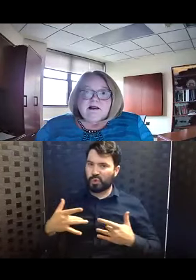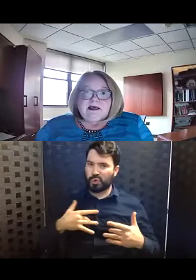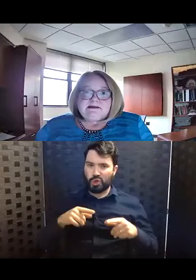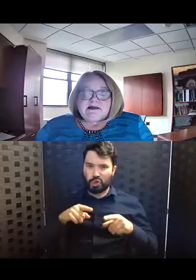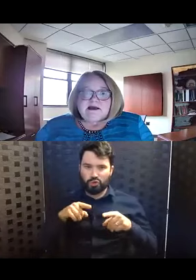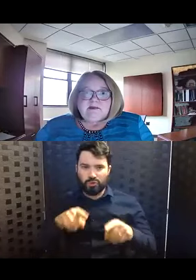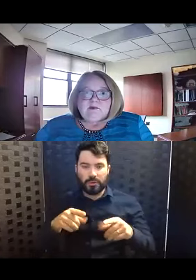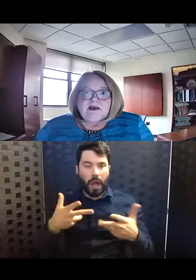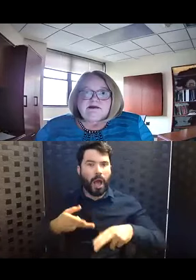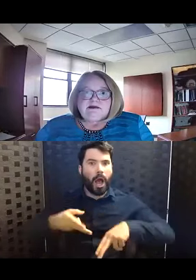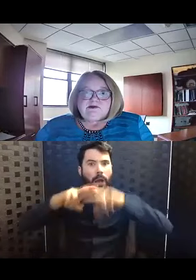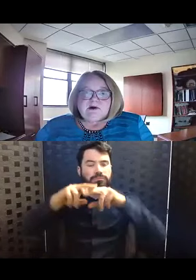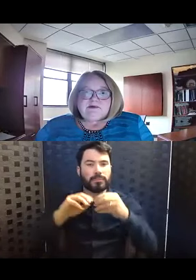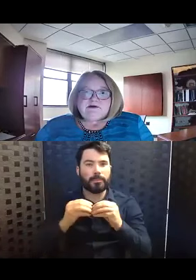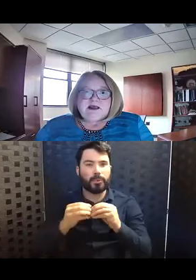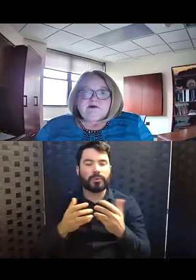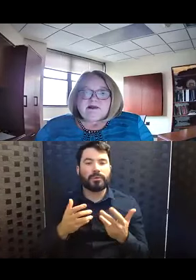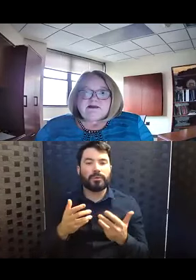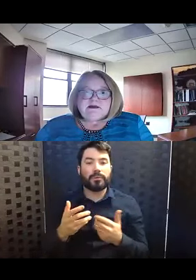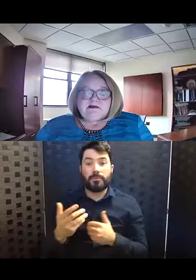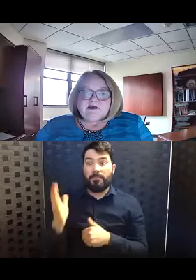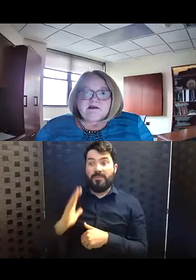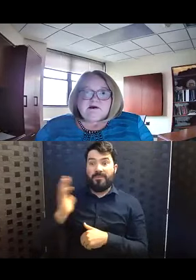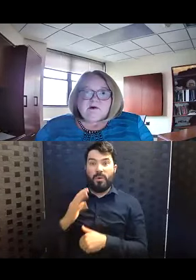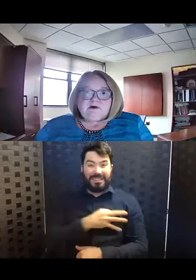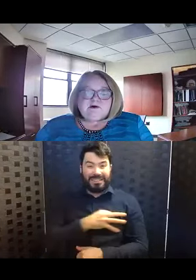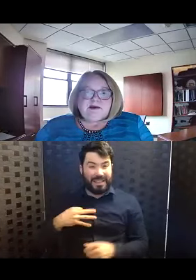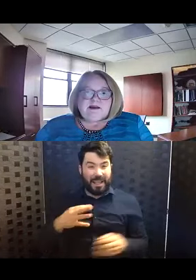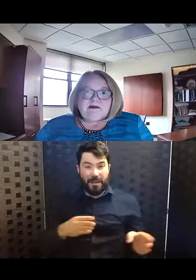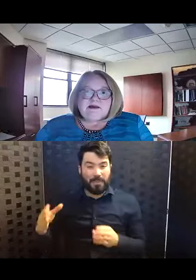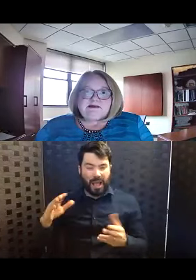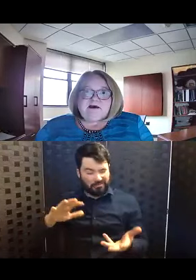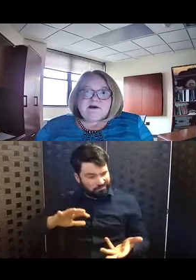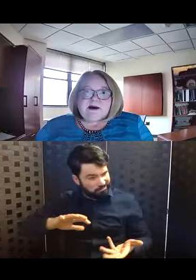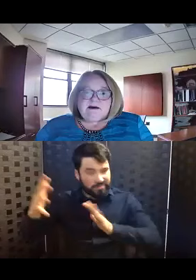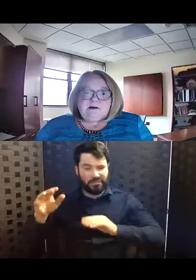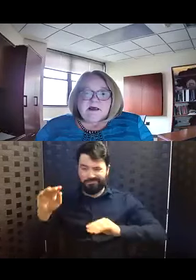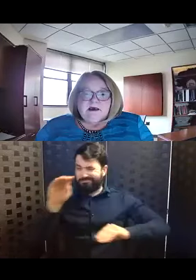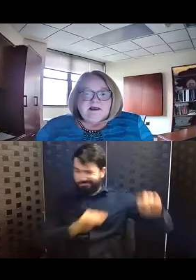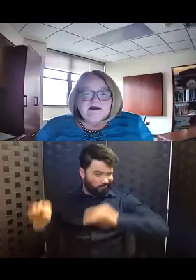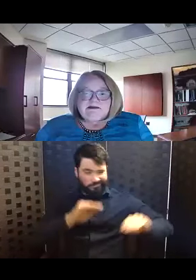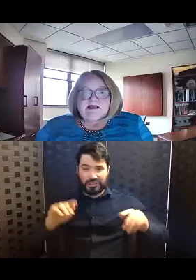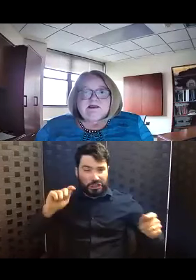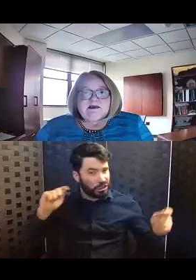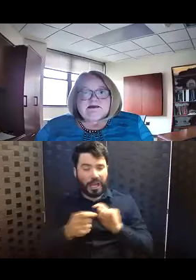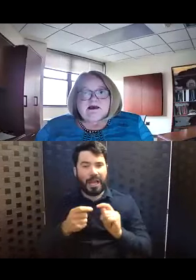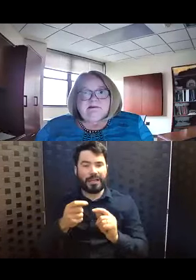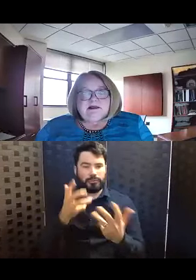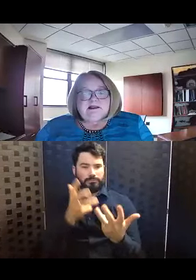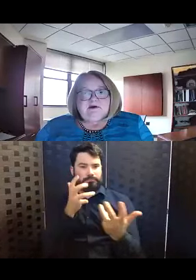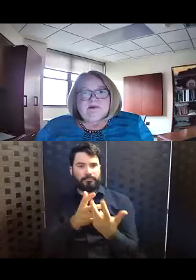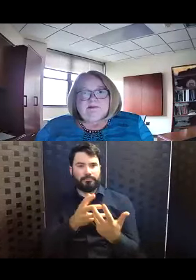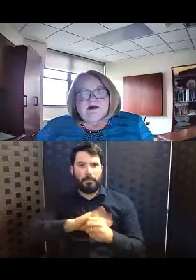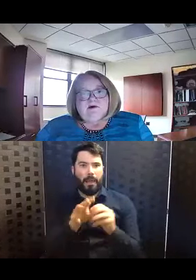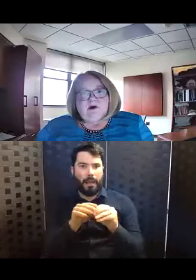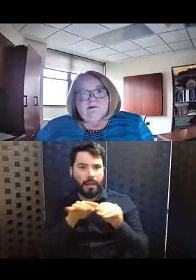surges. Last time we had to disrupt our staffing plan significantly, going to a pandemic staffing model. That is not the intent.